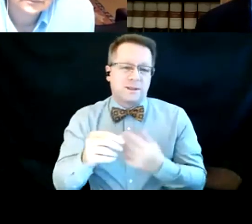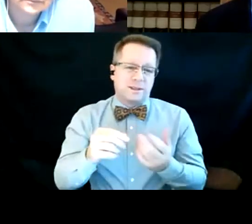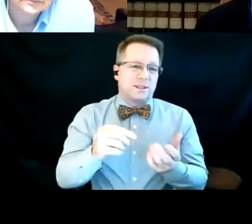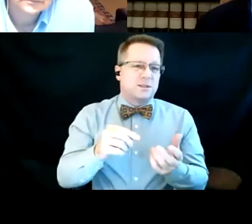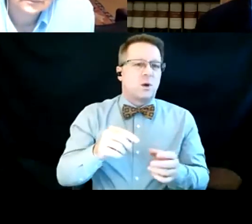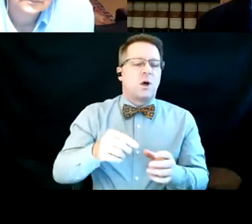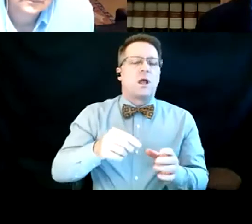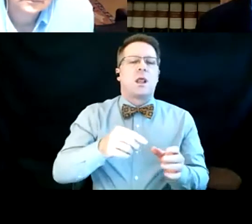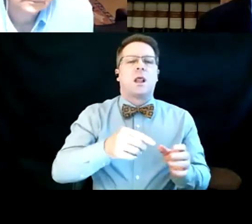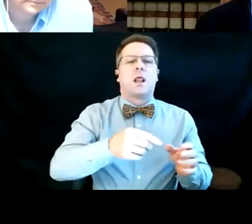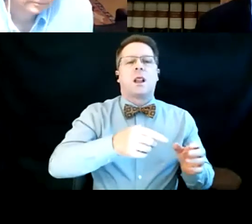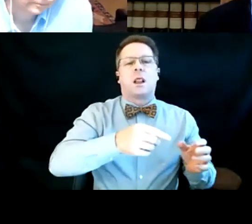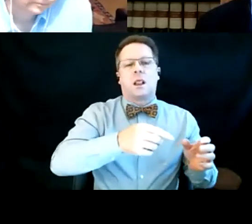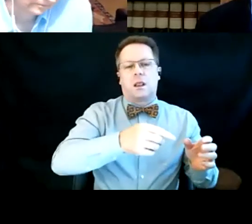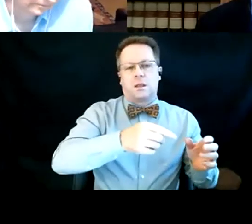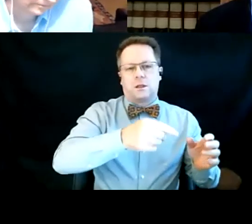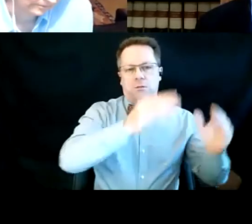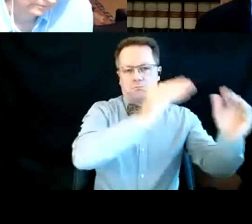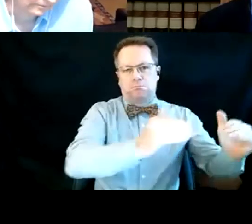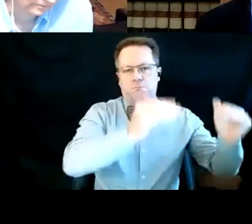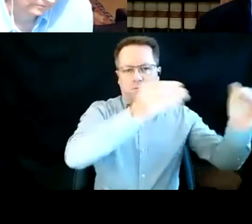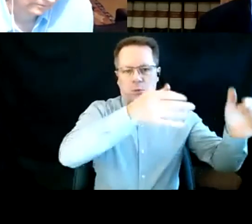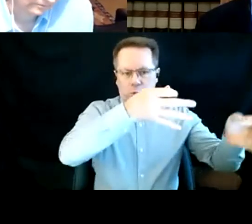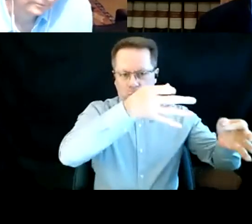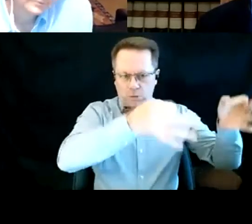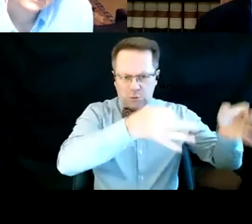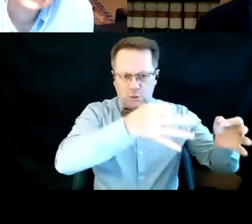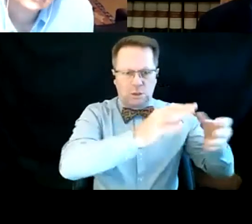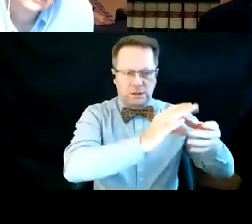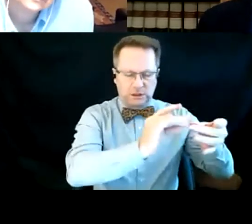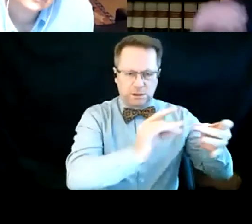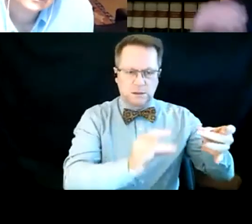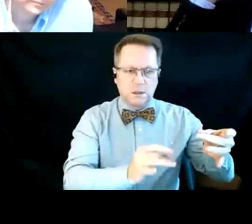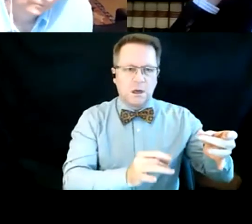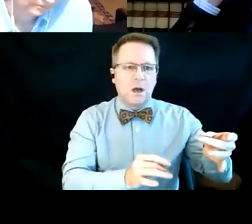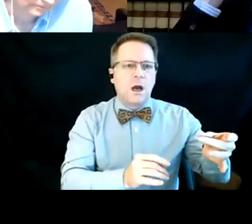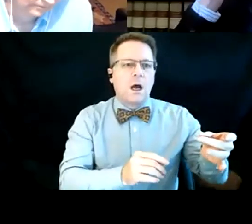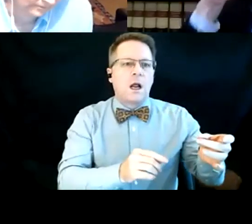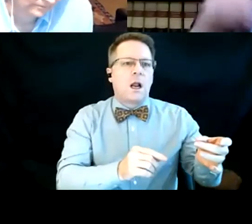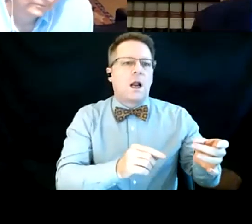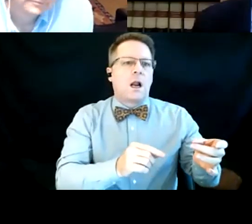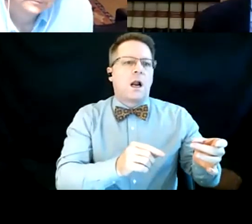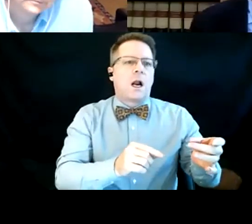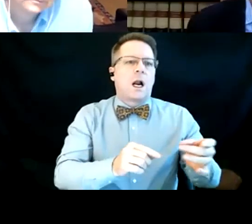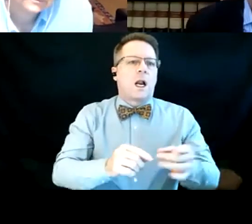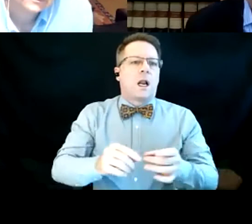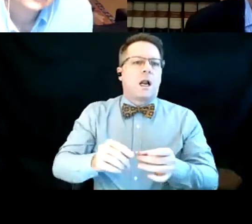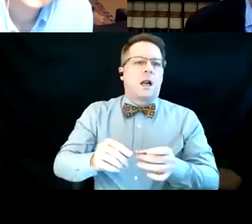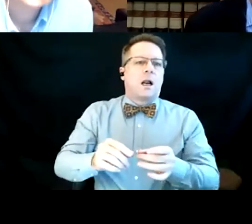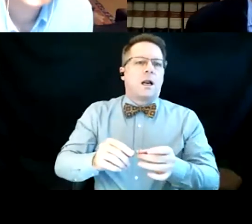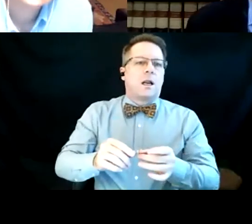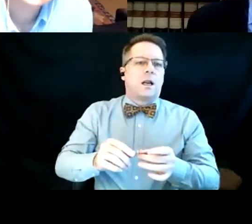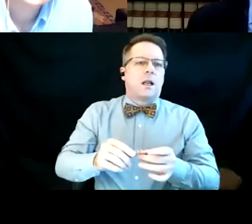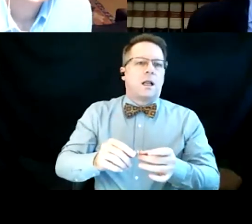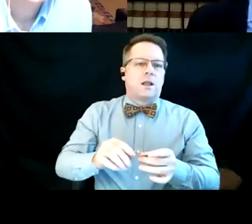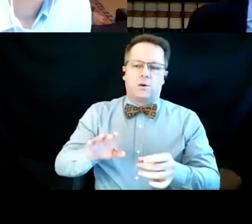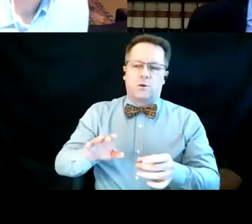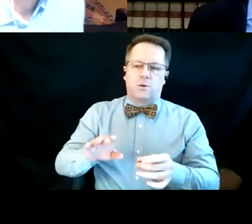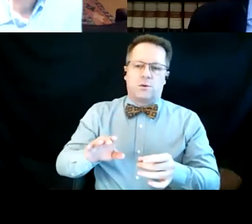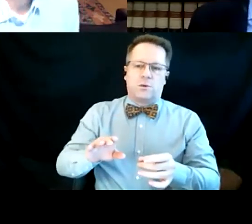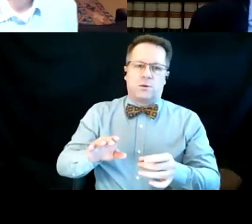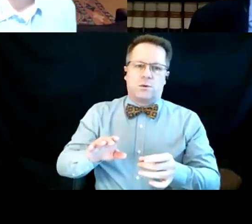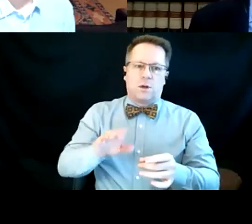immigration status is completely irrelevant to that question, and the administration's plan goes out the window, and the census numbers that